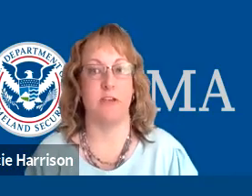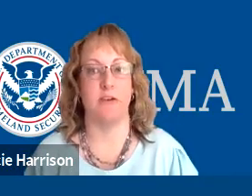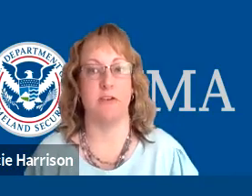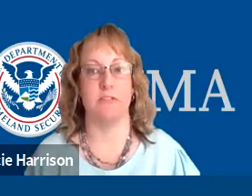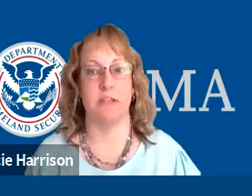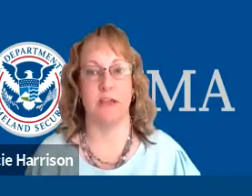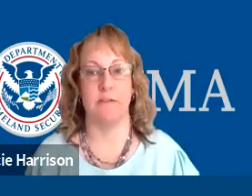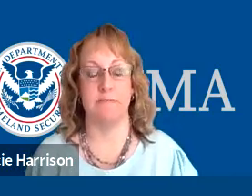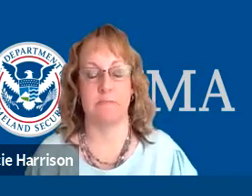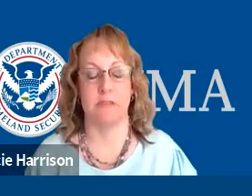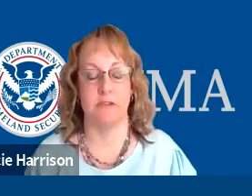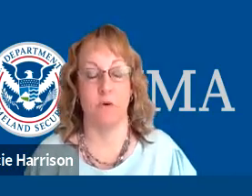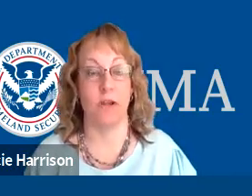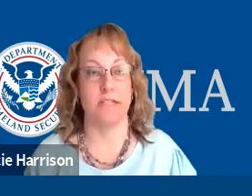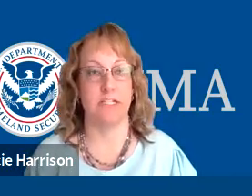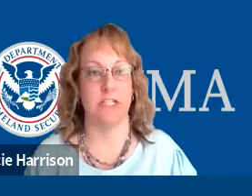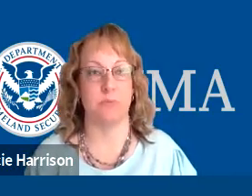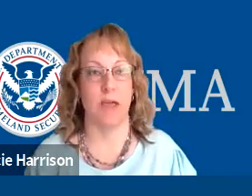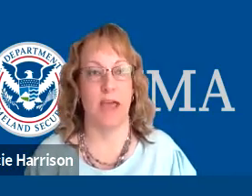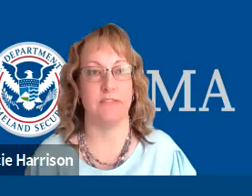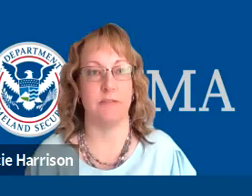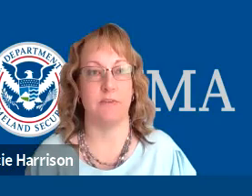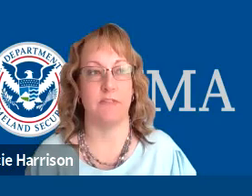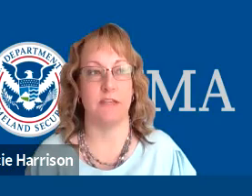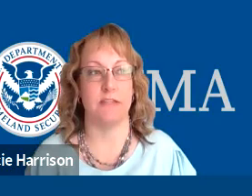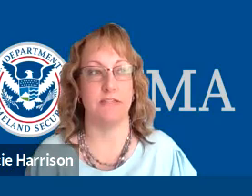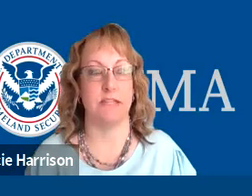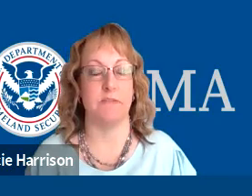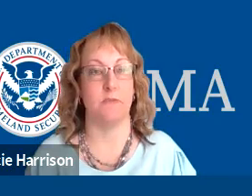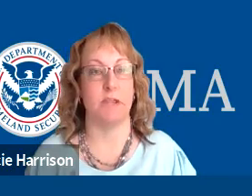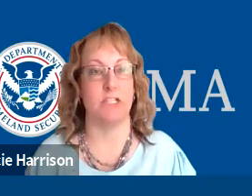in FPA, ready.gov, etc.?